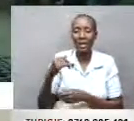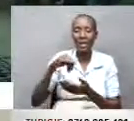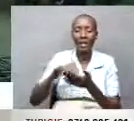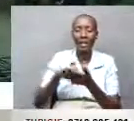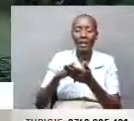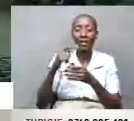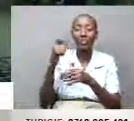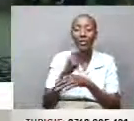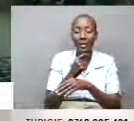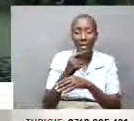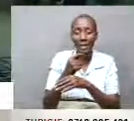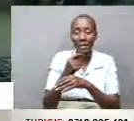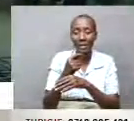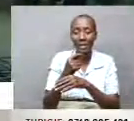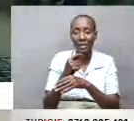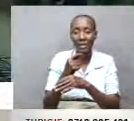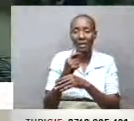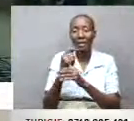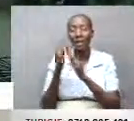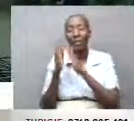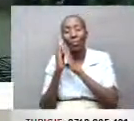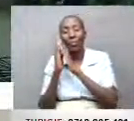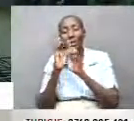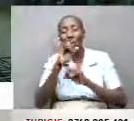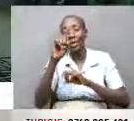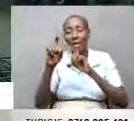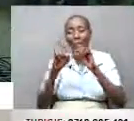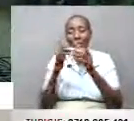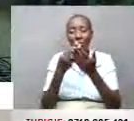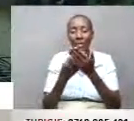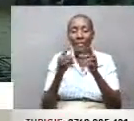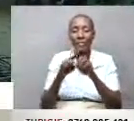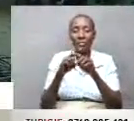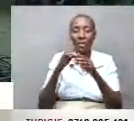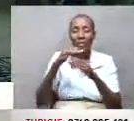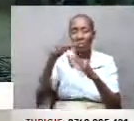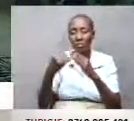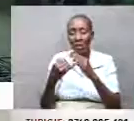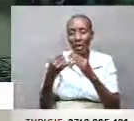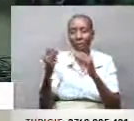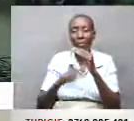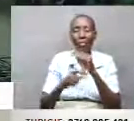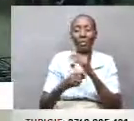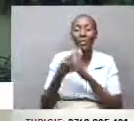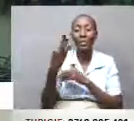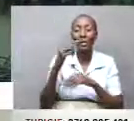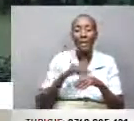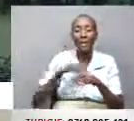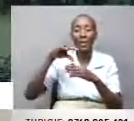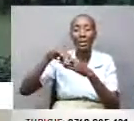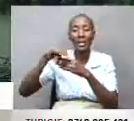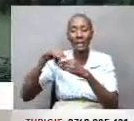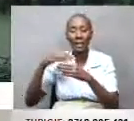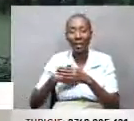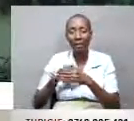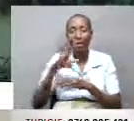includes accommodation, that includes examination fee, that includes insurance during the 3 months when they are going for attachment. At the end of 5 years,